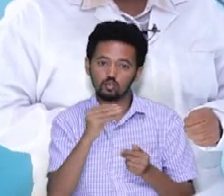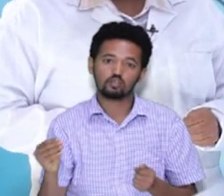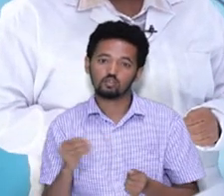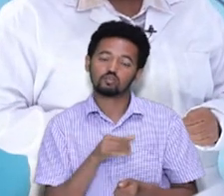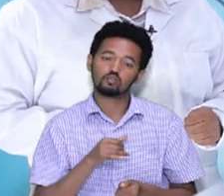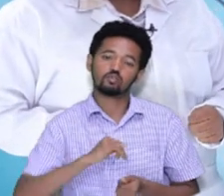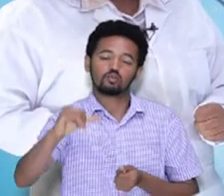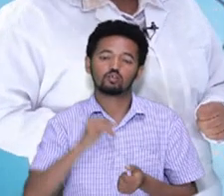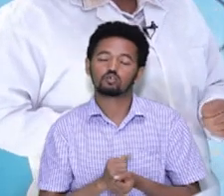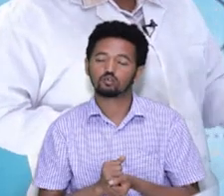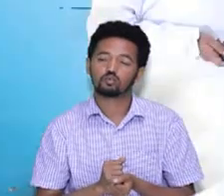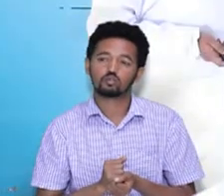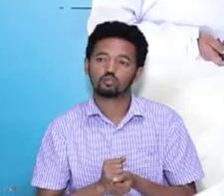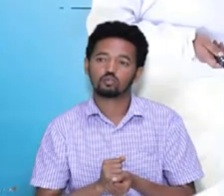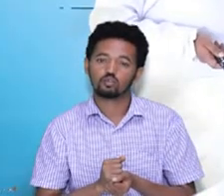like.